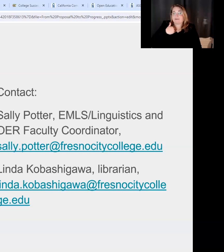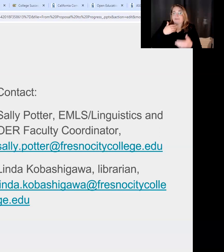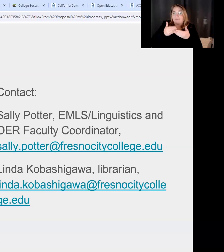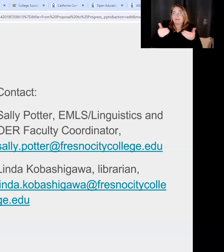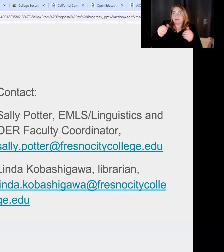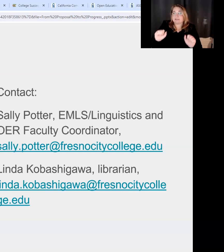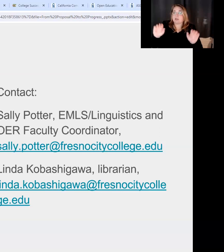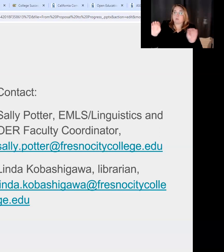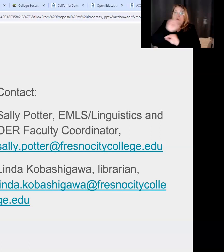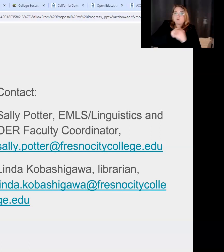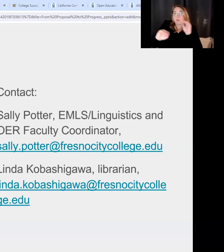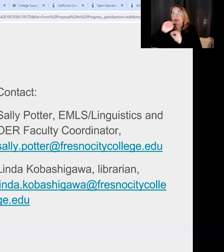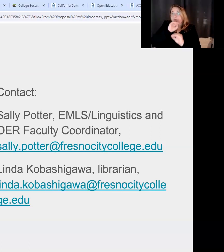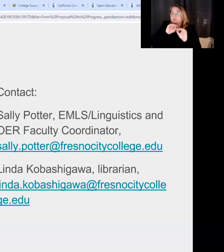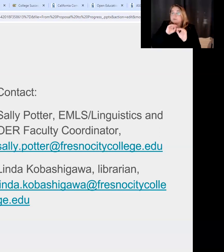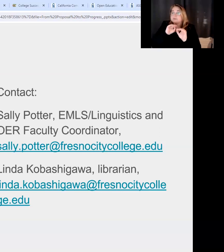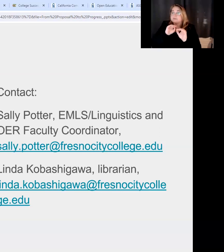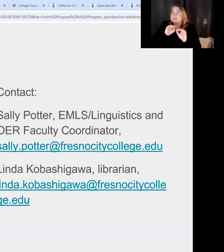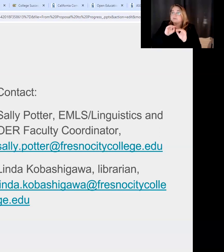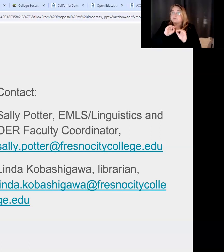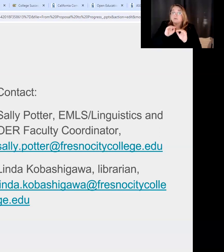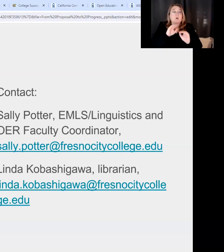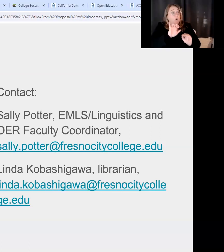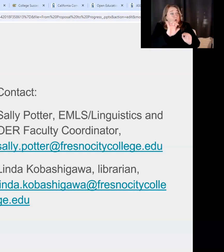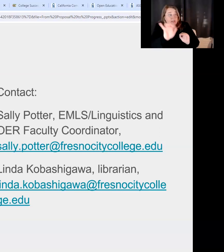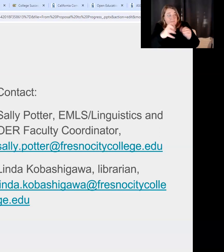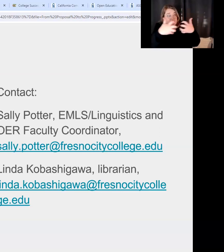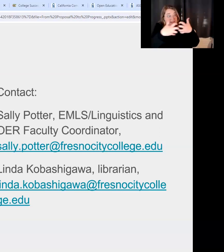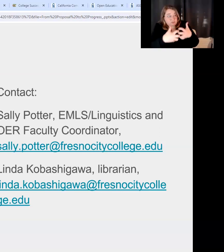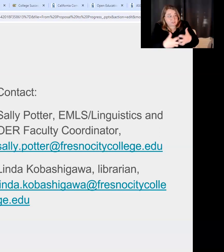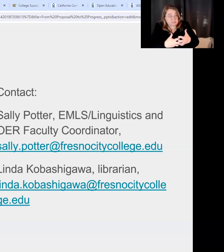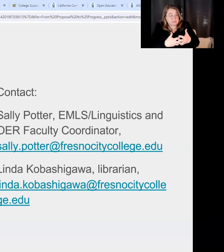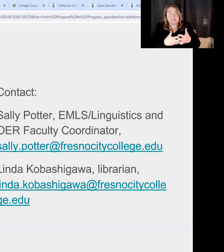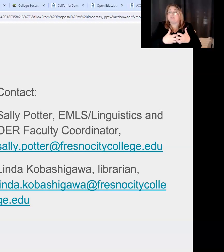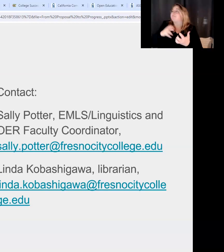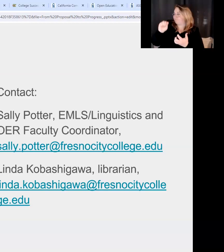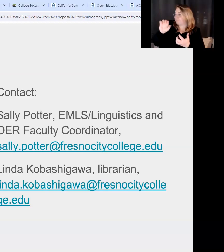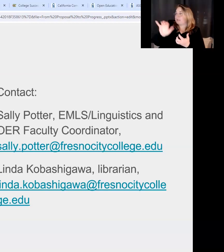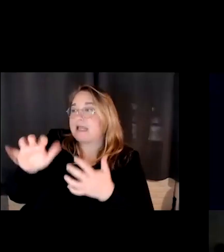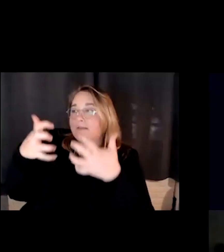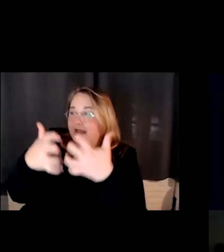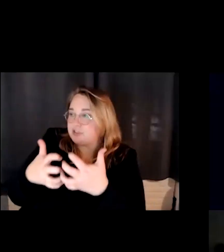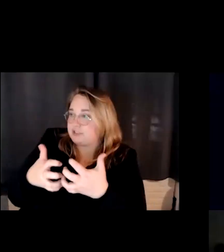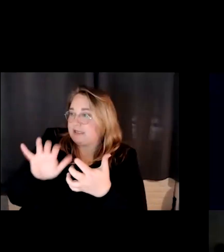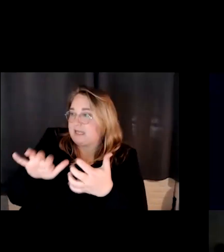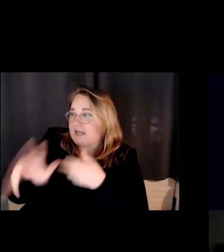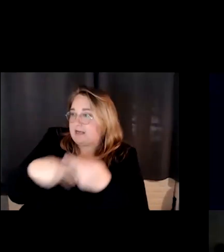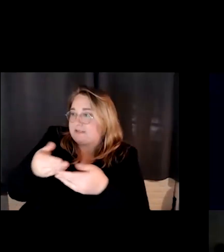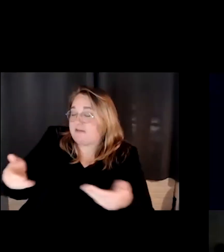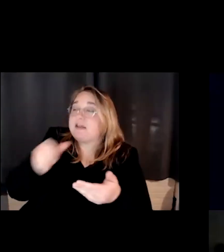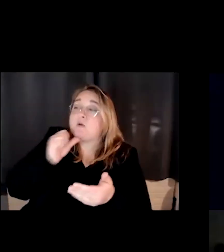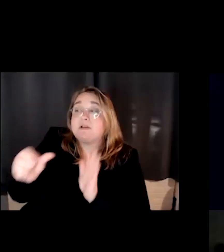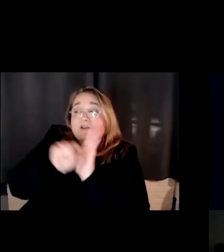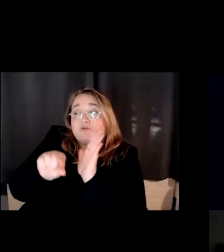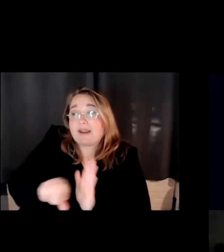around and, and put. Oh, like matching kind of stuff. Yeah. So that was part, and it wasn't graded. So that, cause it was in,